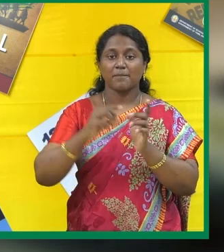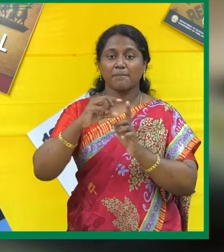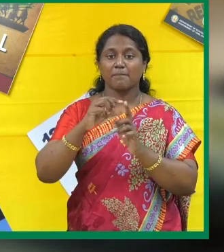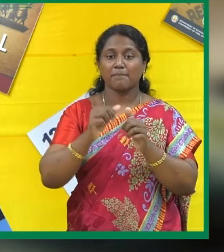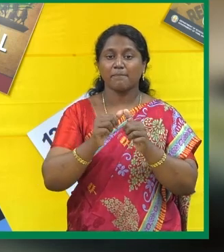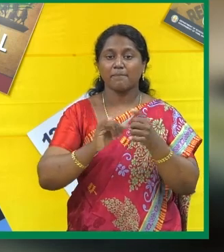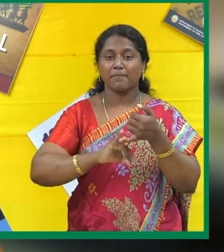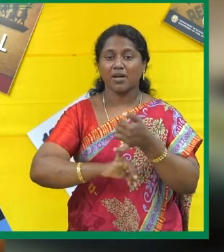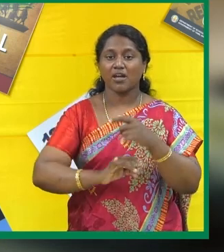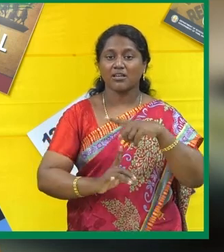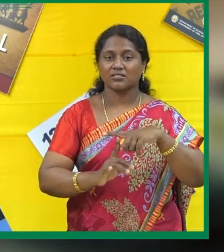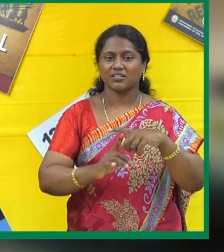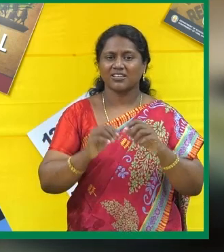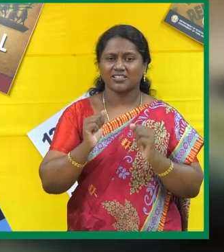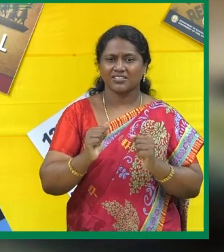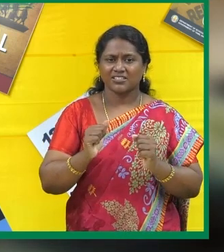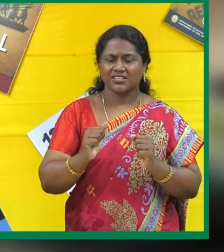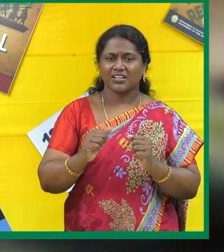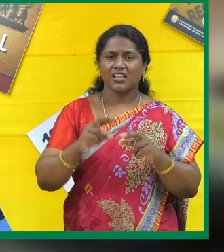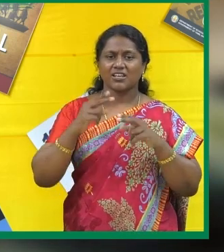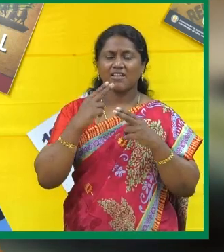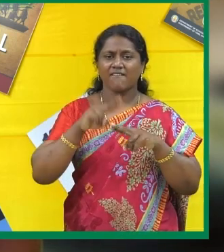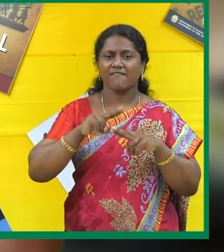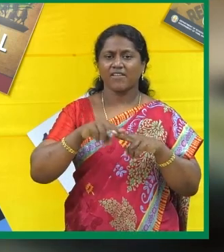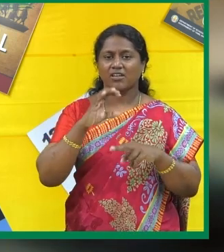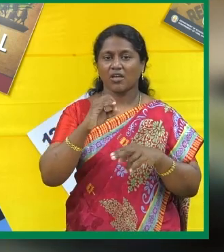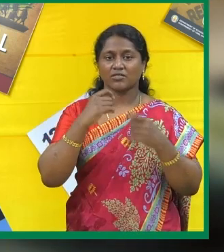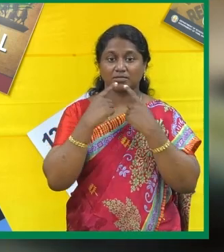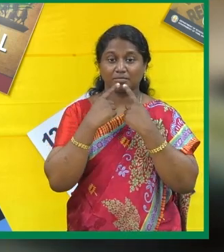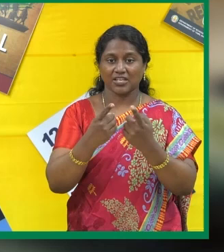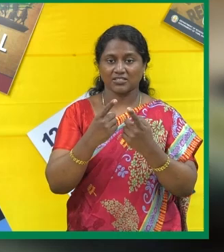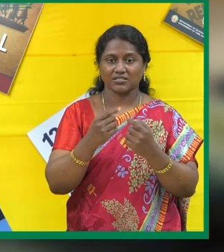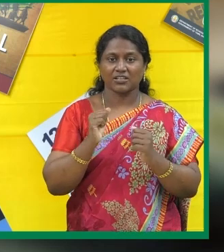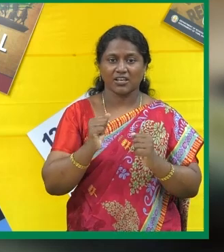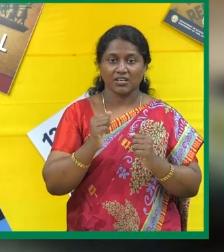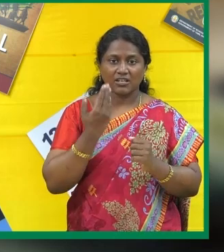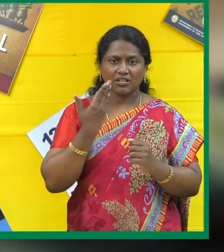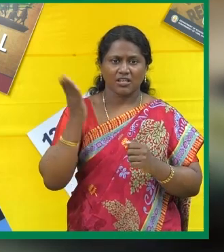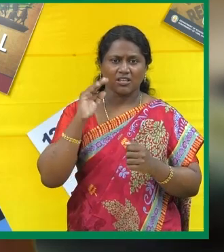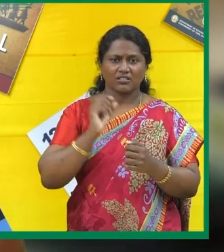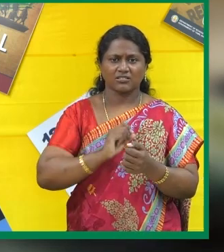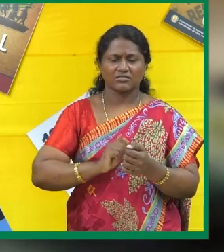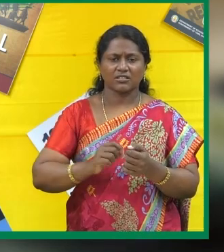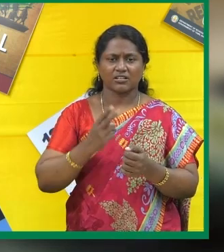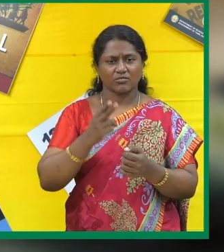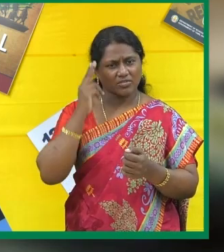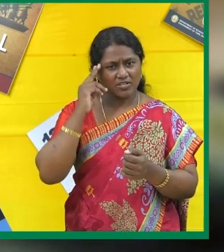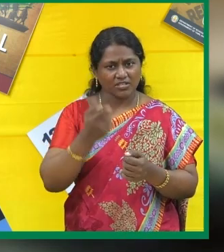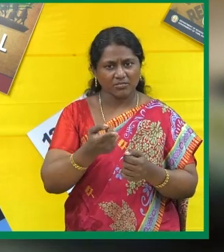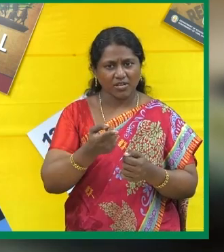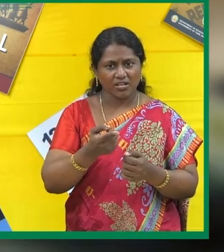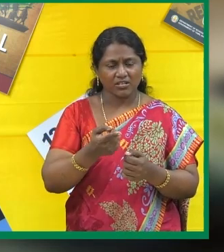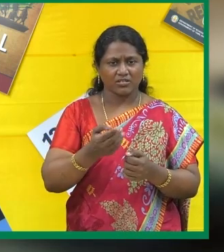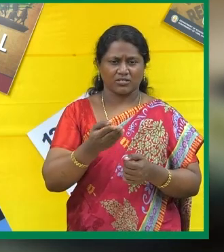holding back in fear. Here, what is the figure of speech given? They'll ask in the exam. Can you find out? What are the figure of speeches you know? Are